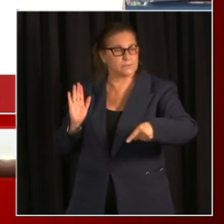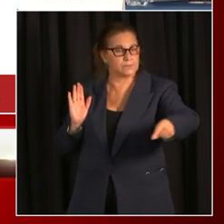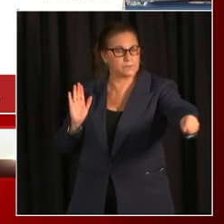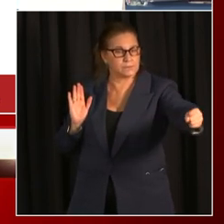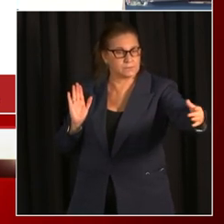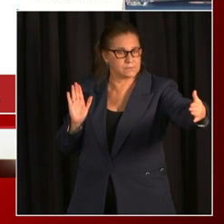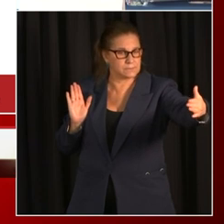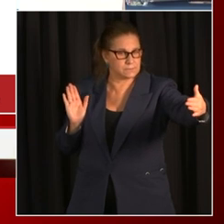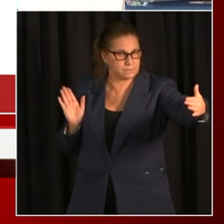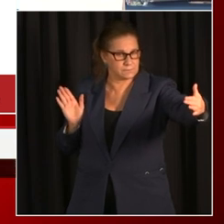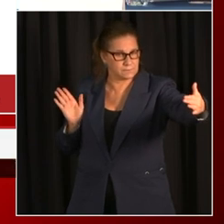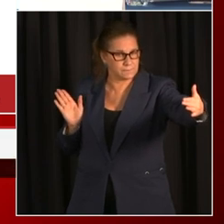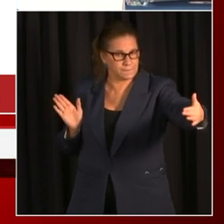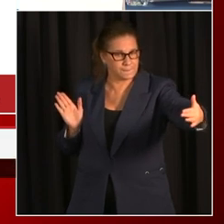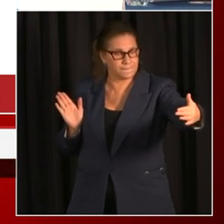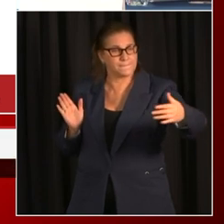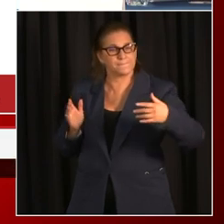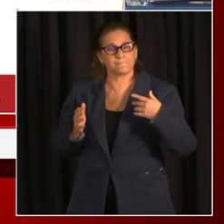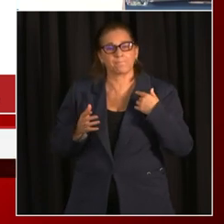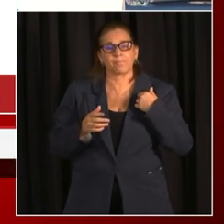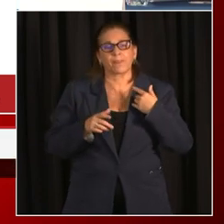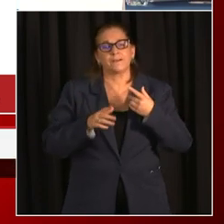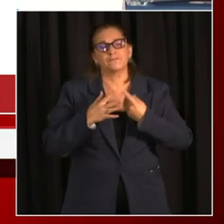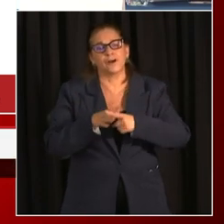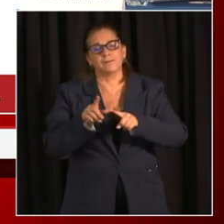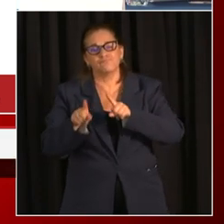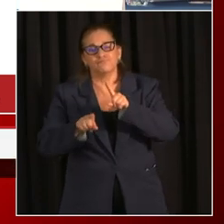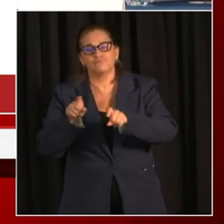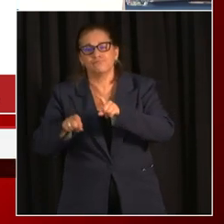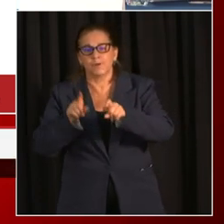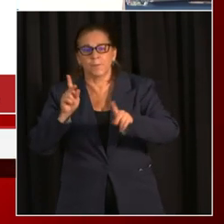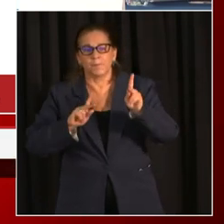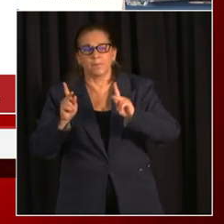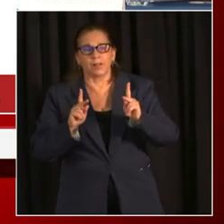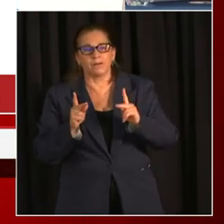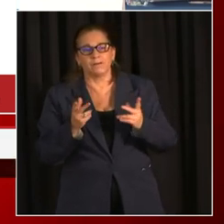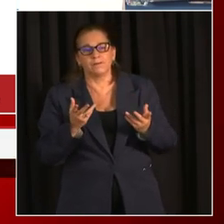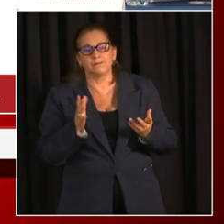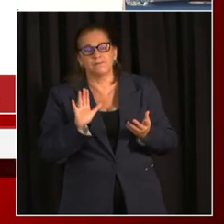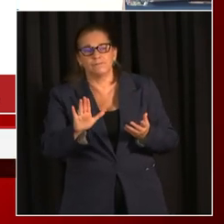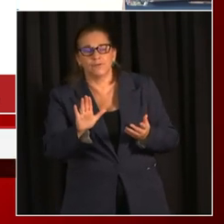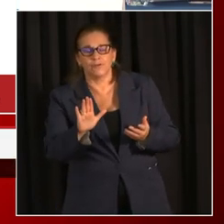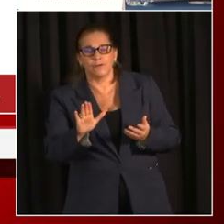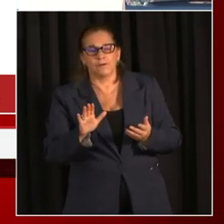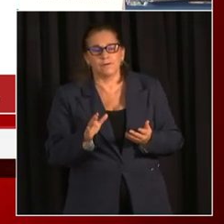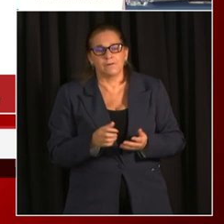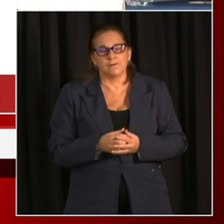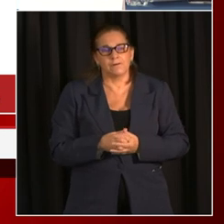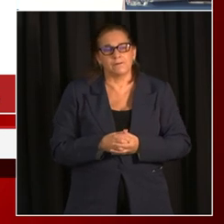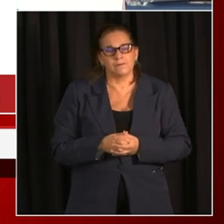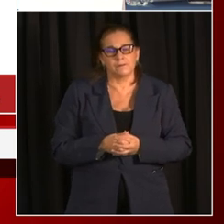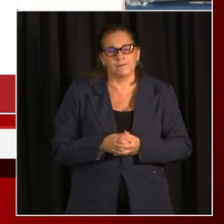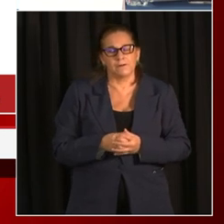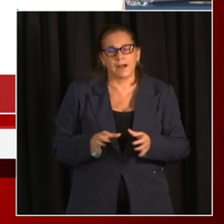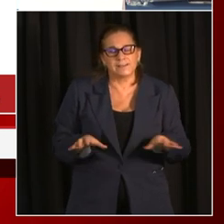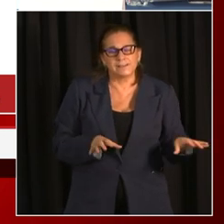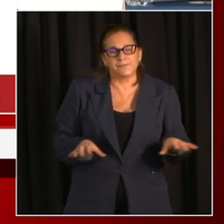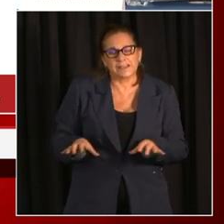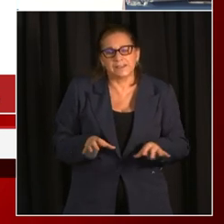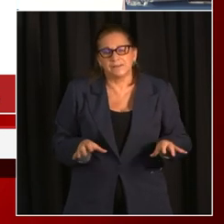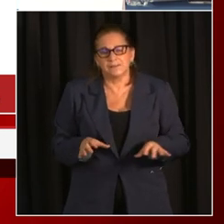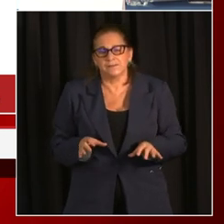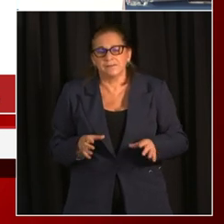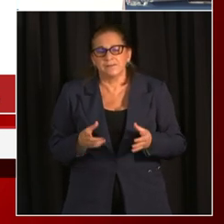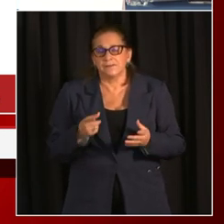were tested, we've started to ask people lots of questions about what they've done, if